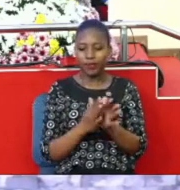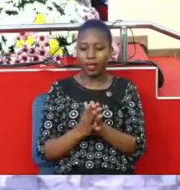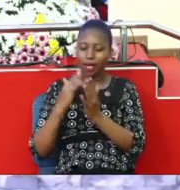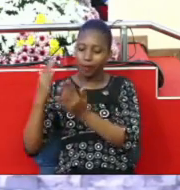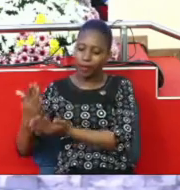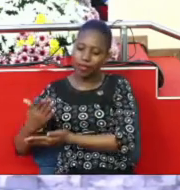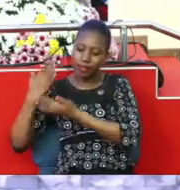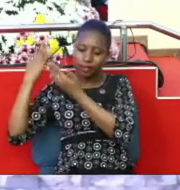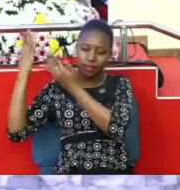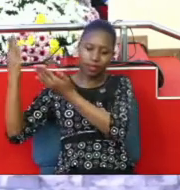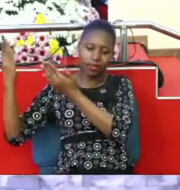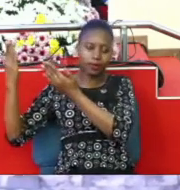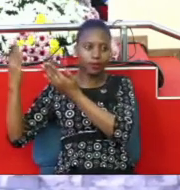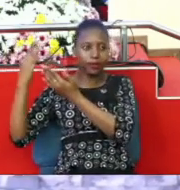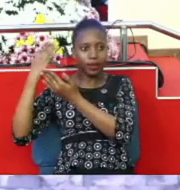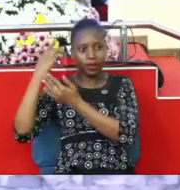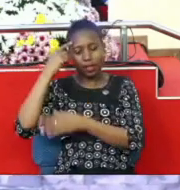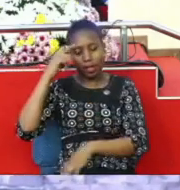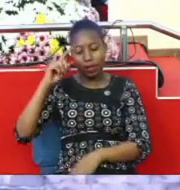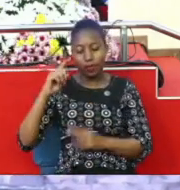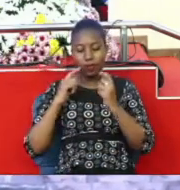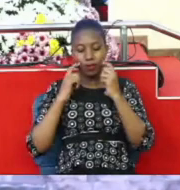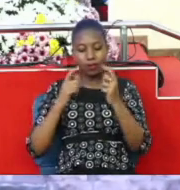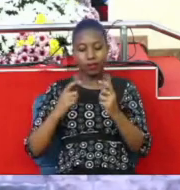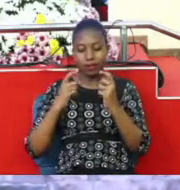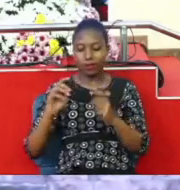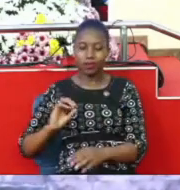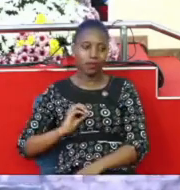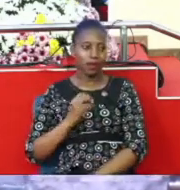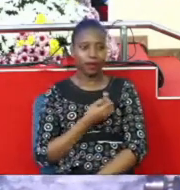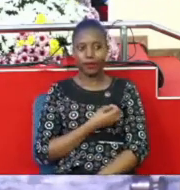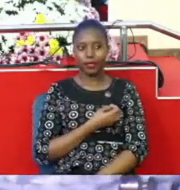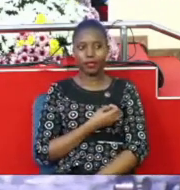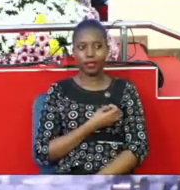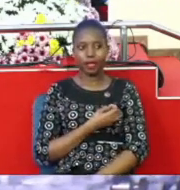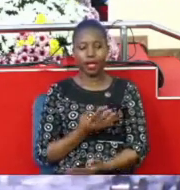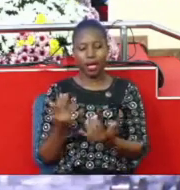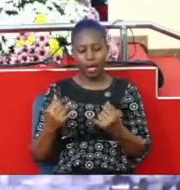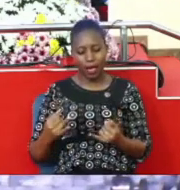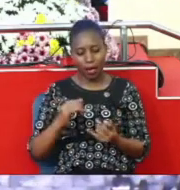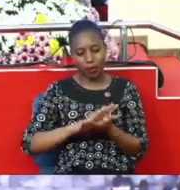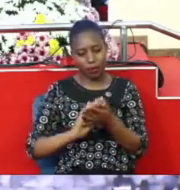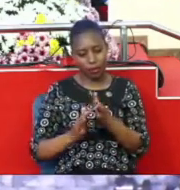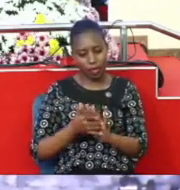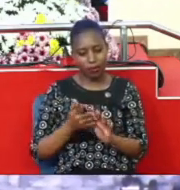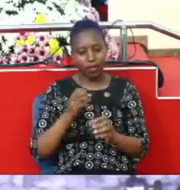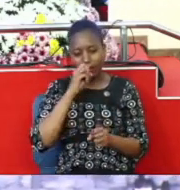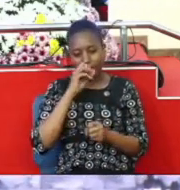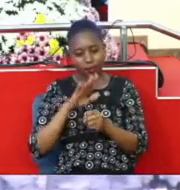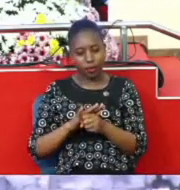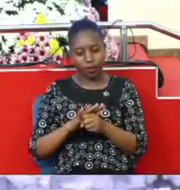behalf. Such forgiveness is promised to those who have faith in Jesus. I